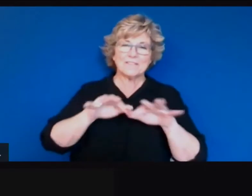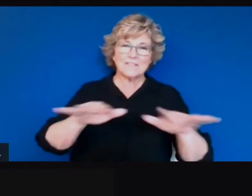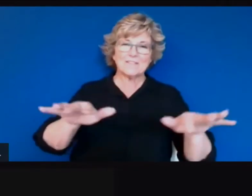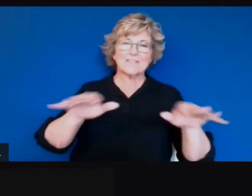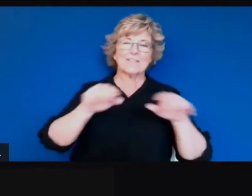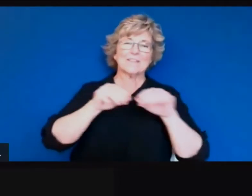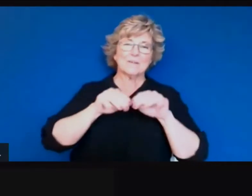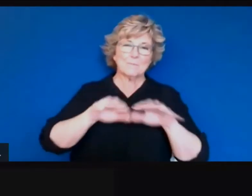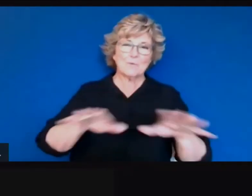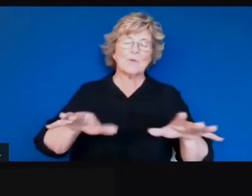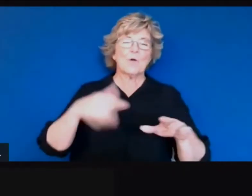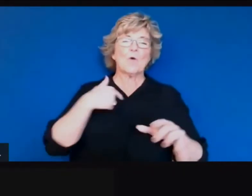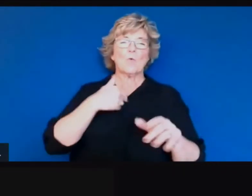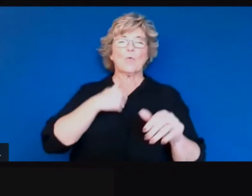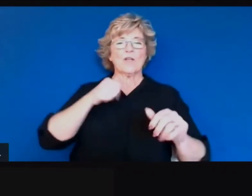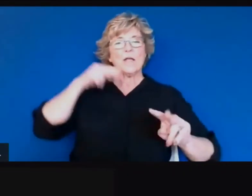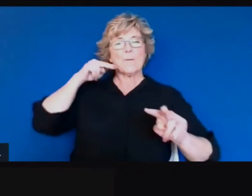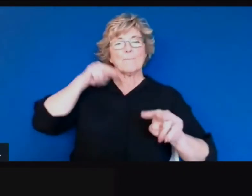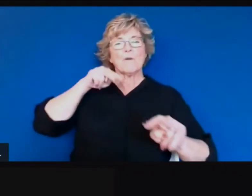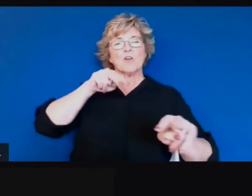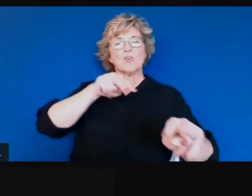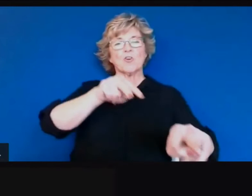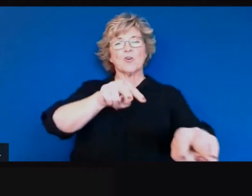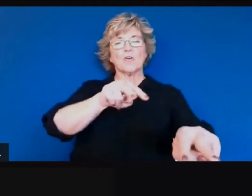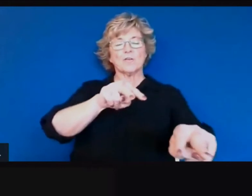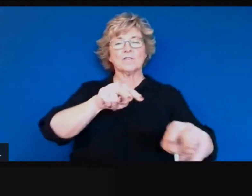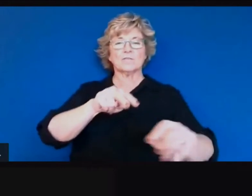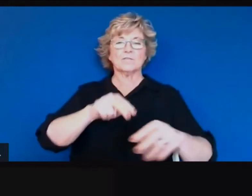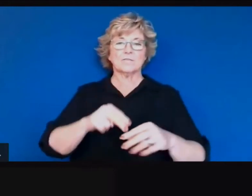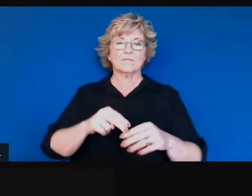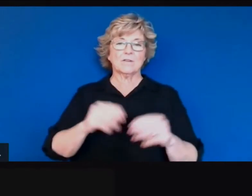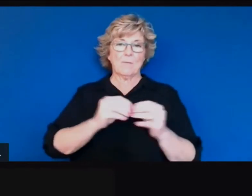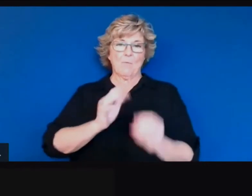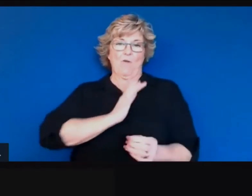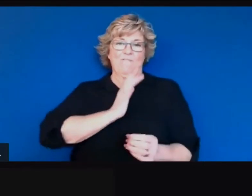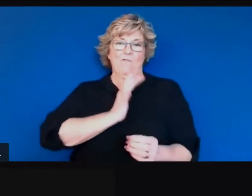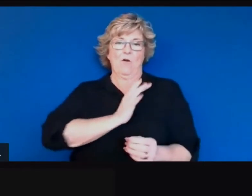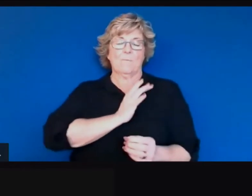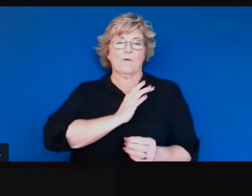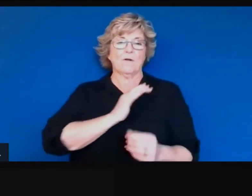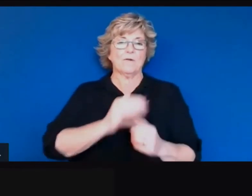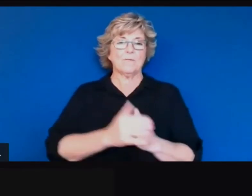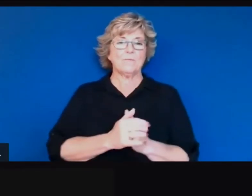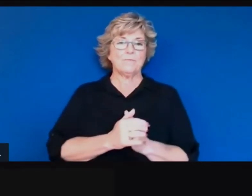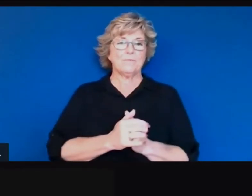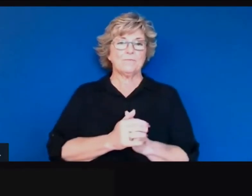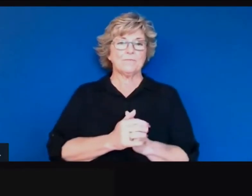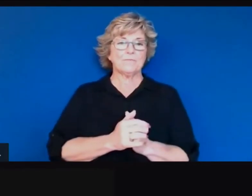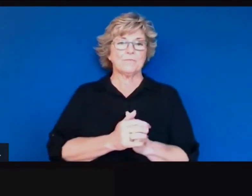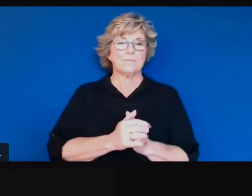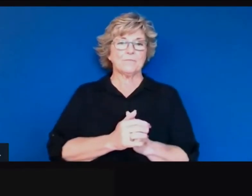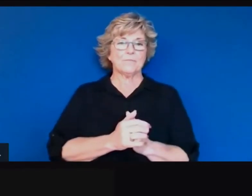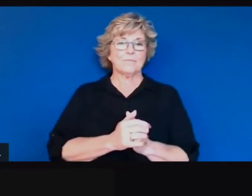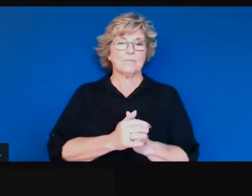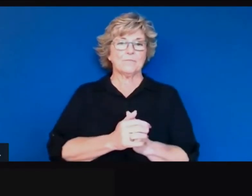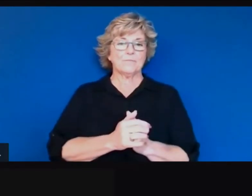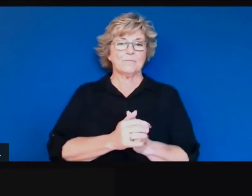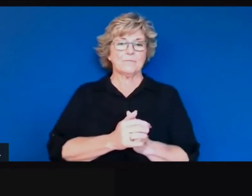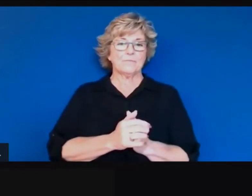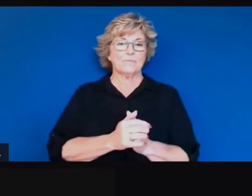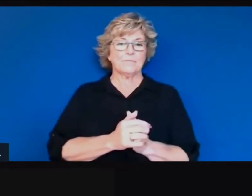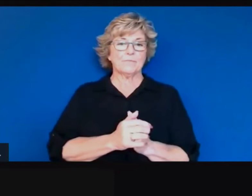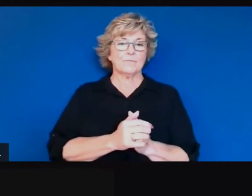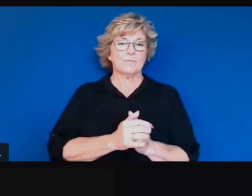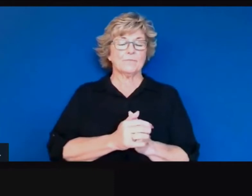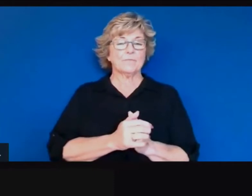So we are able to monitor in a very formal way. Here's something, though, I just, in the purposes of maybe